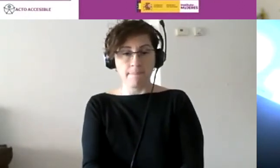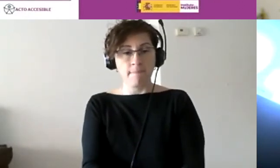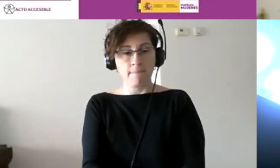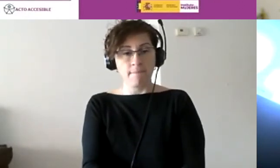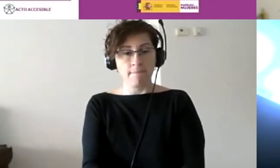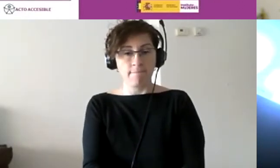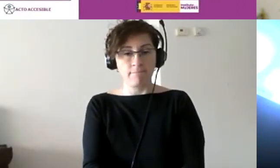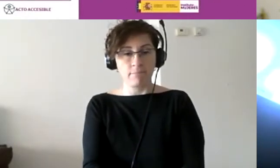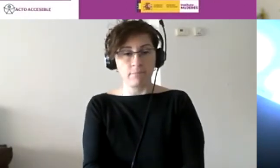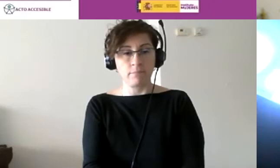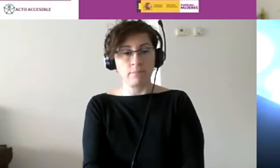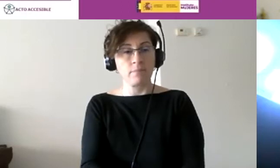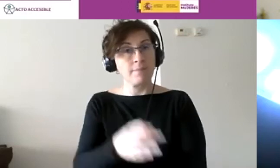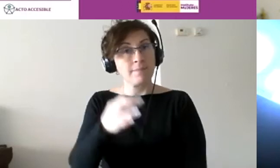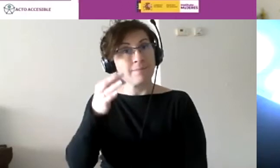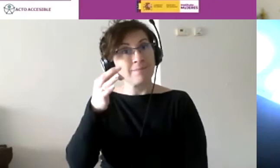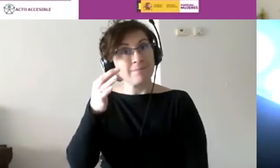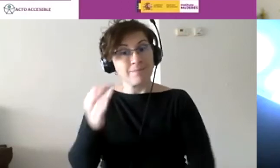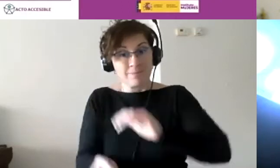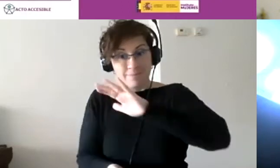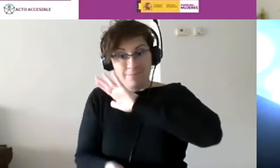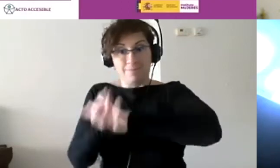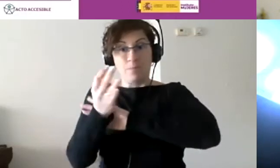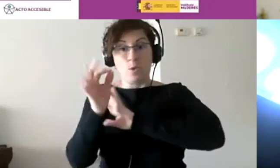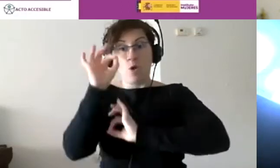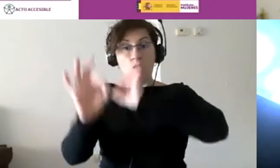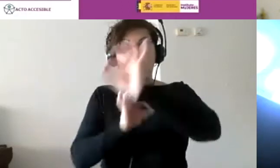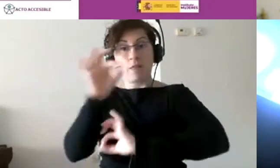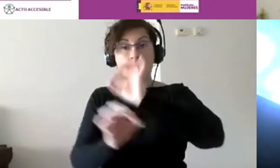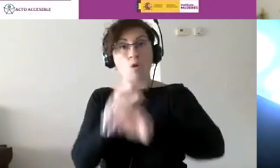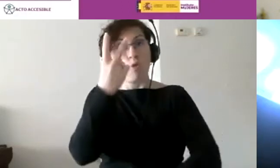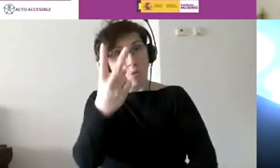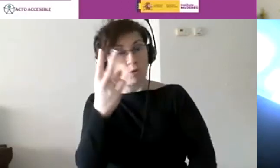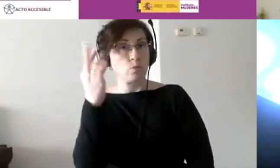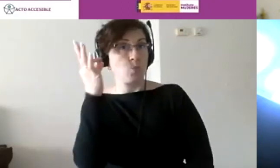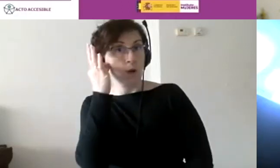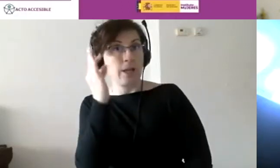with disabilities, and they give a support for 1,000